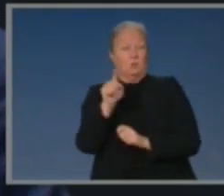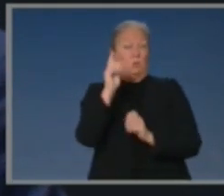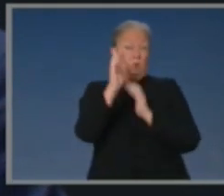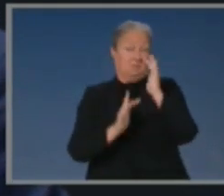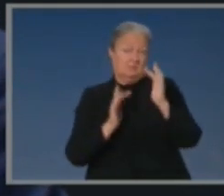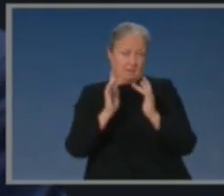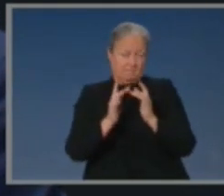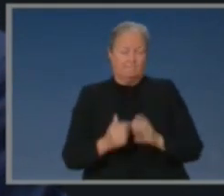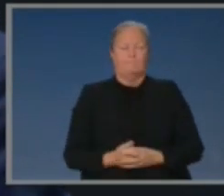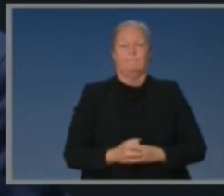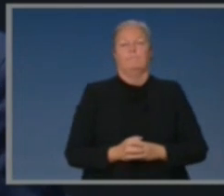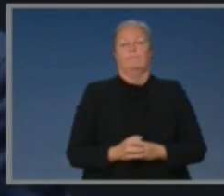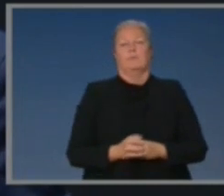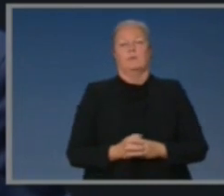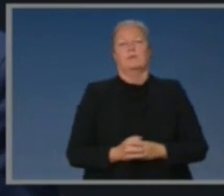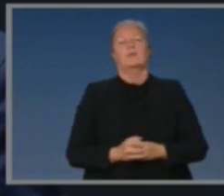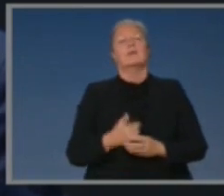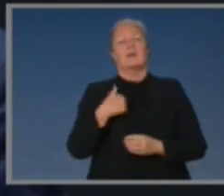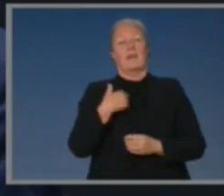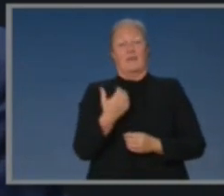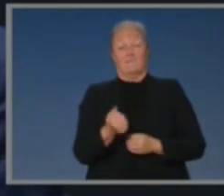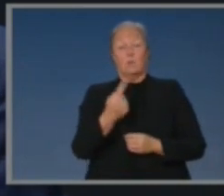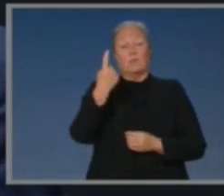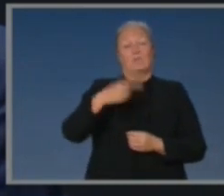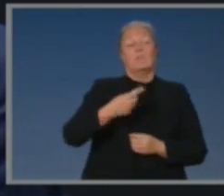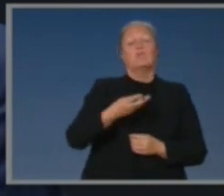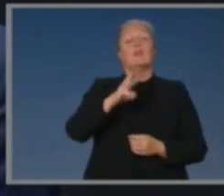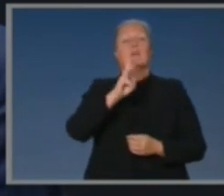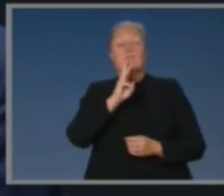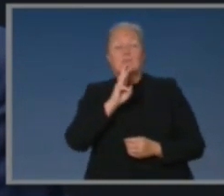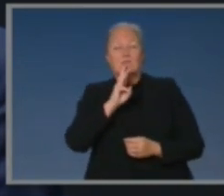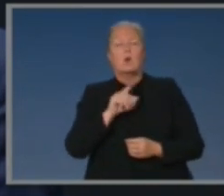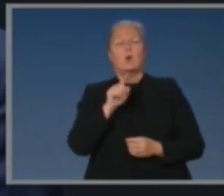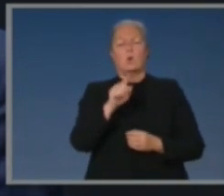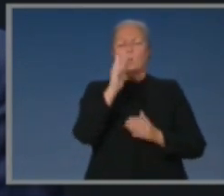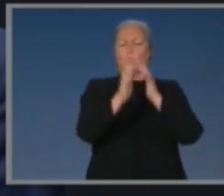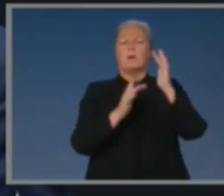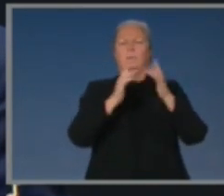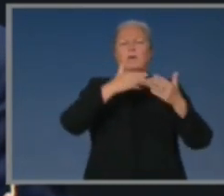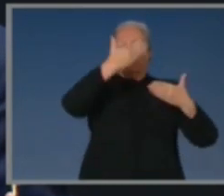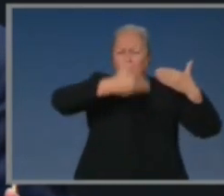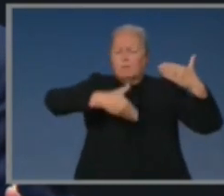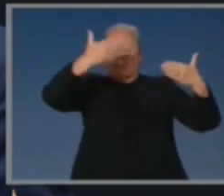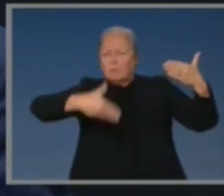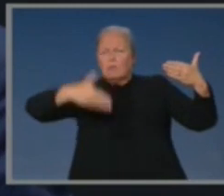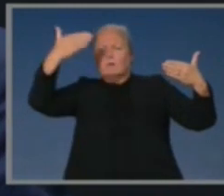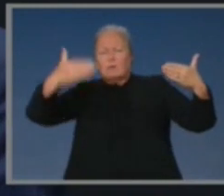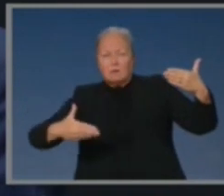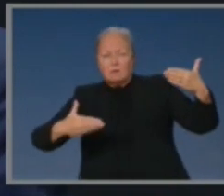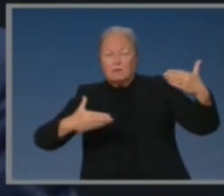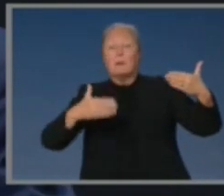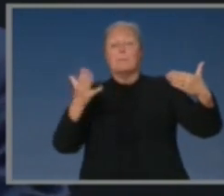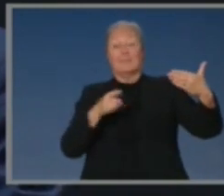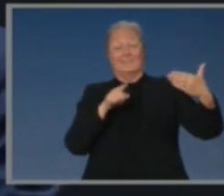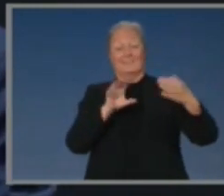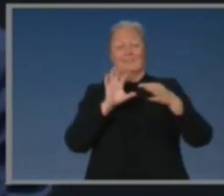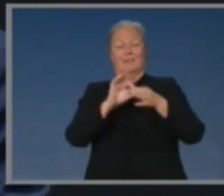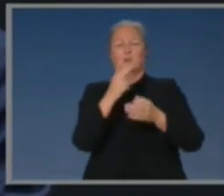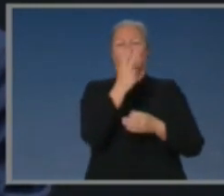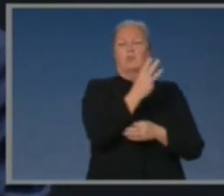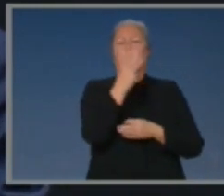done is create 1,300 different web pages which will apply to 23 different industry